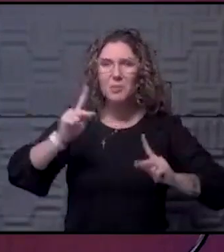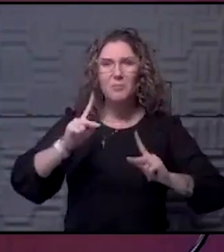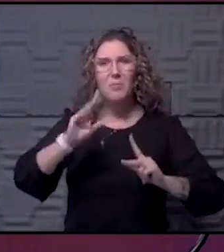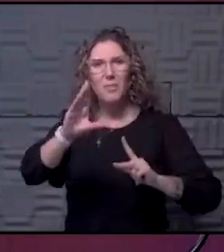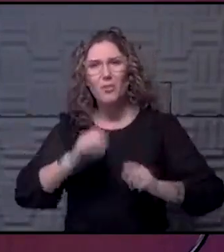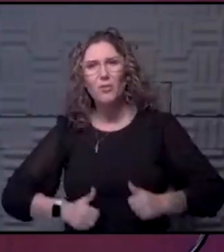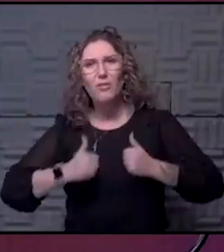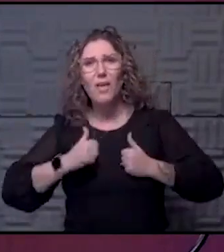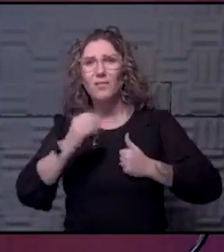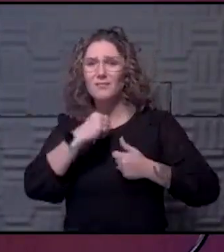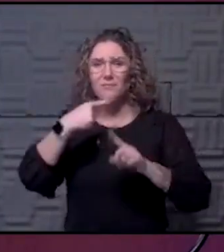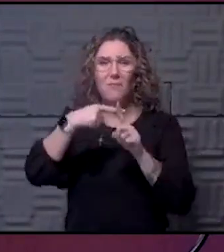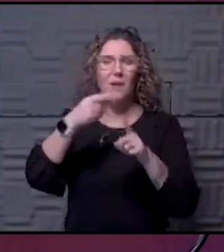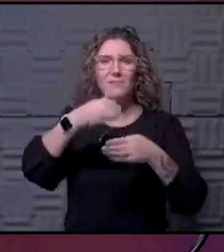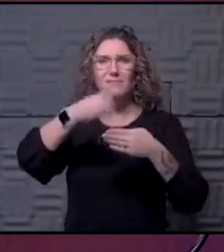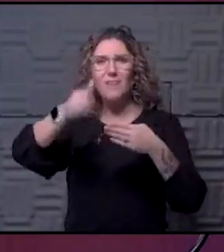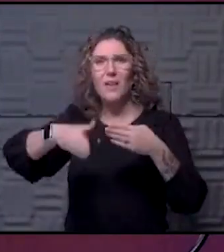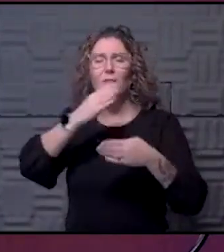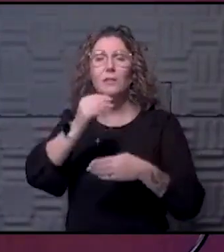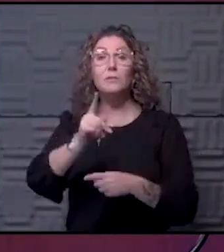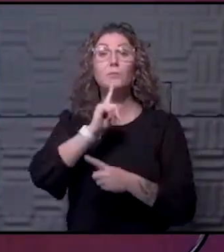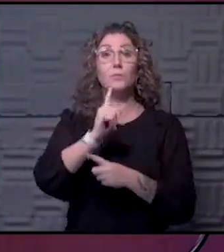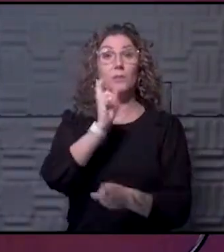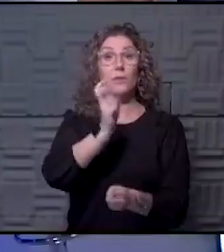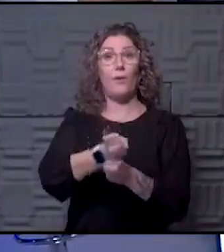outcomes here, and I think that is really hard.